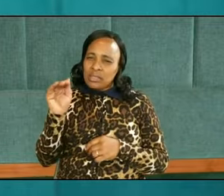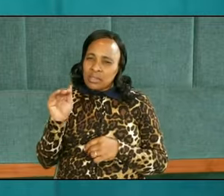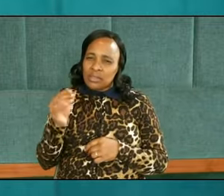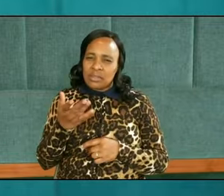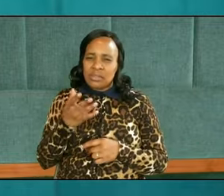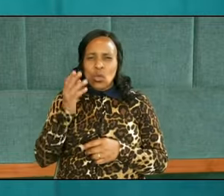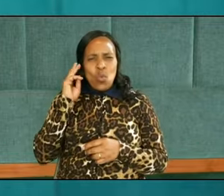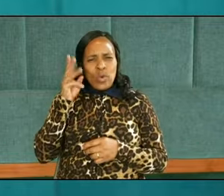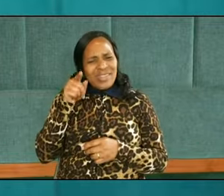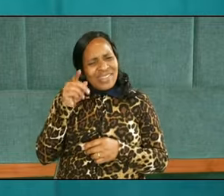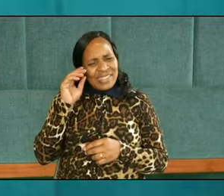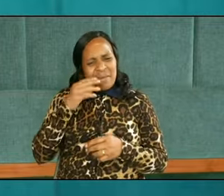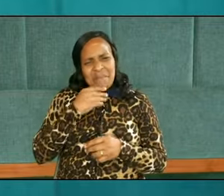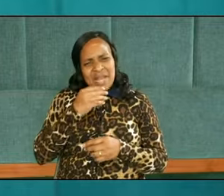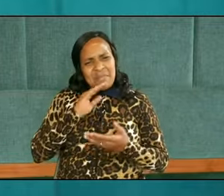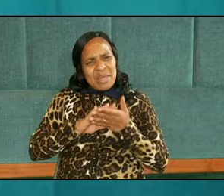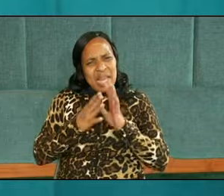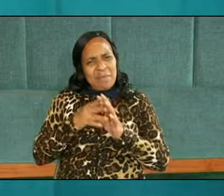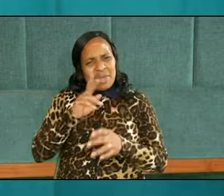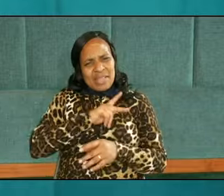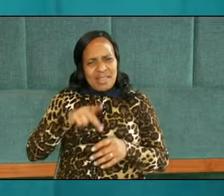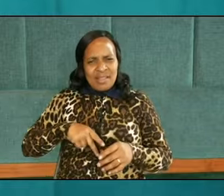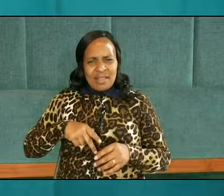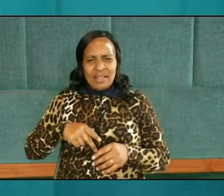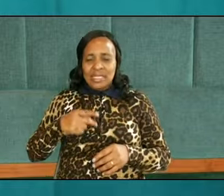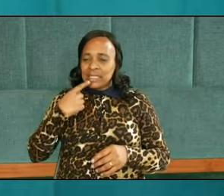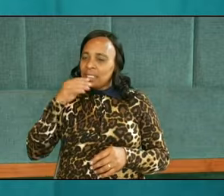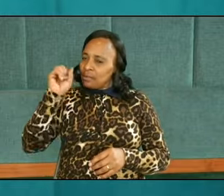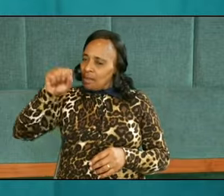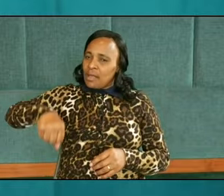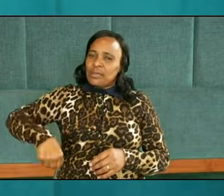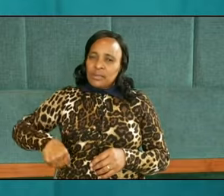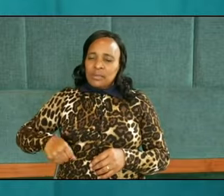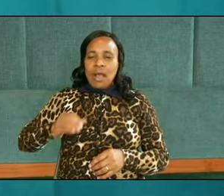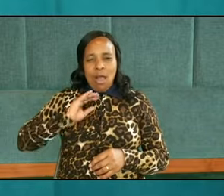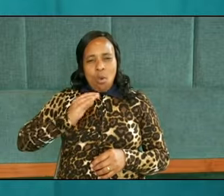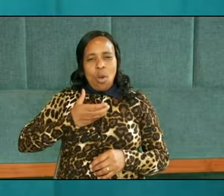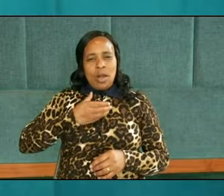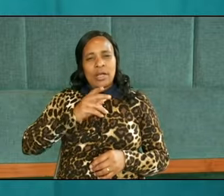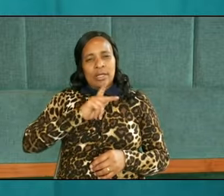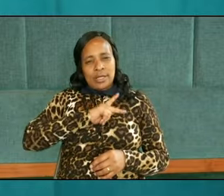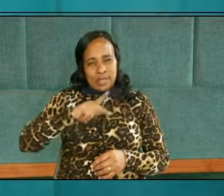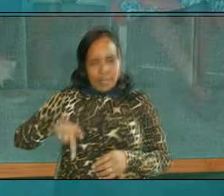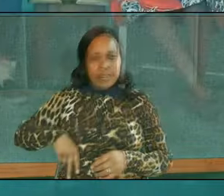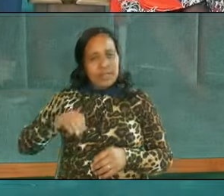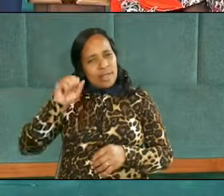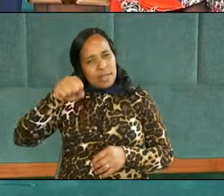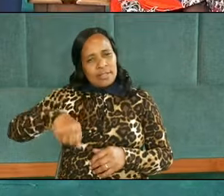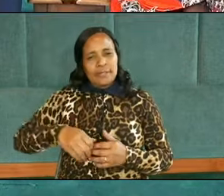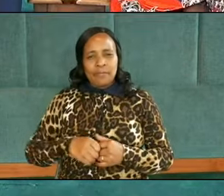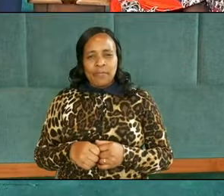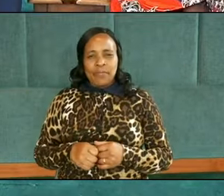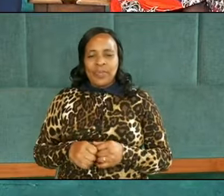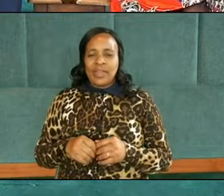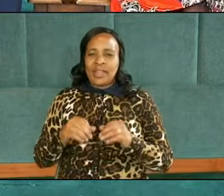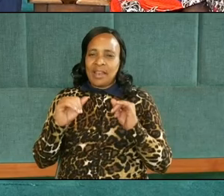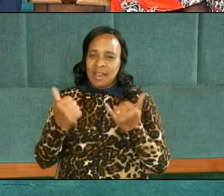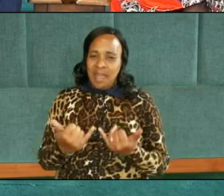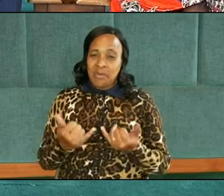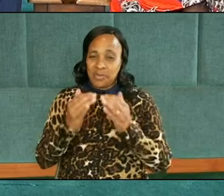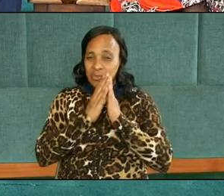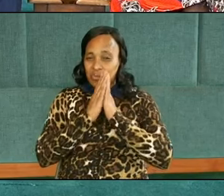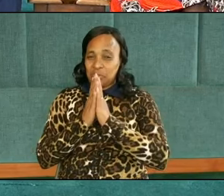will this man be your king? And he says, yes, he shall be our king. Wow. It's a fantastic story,